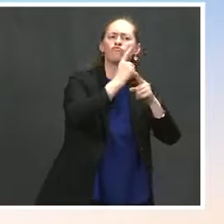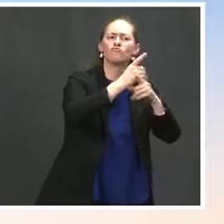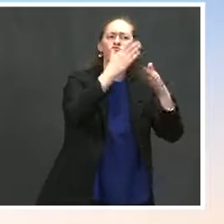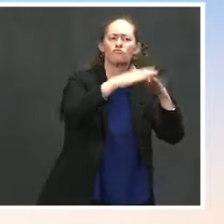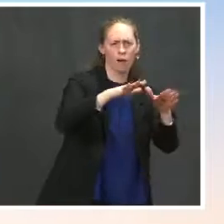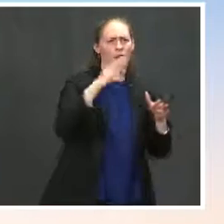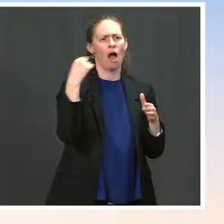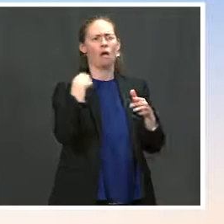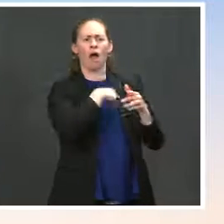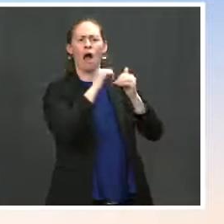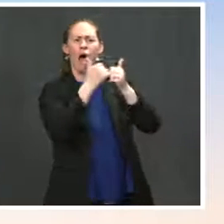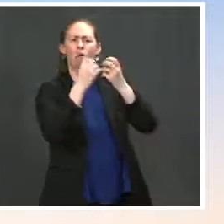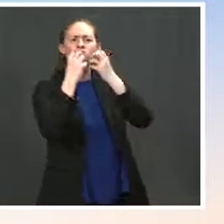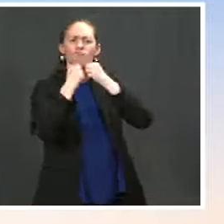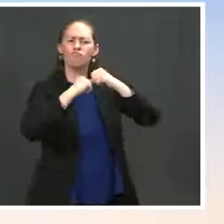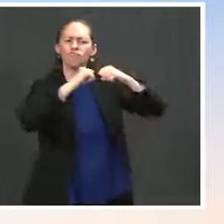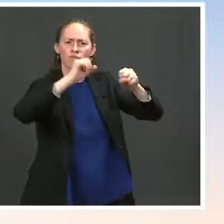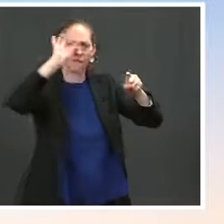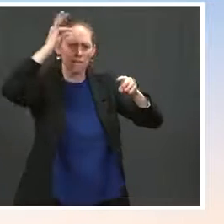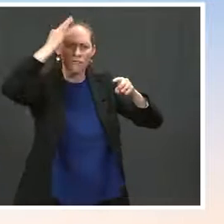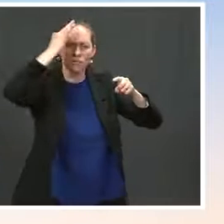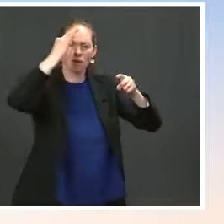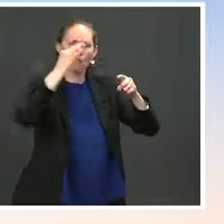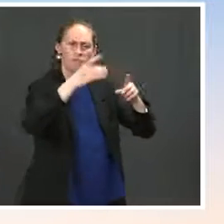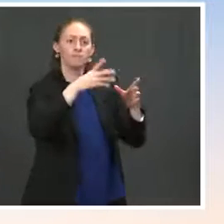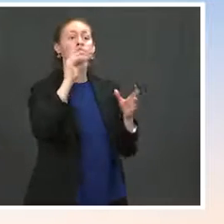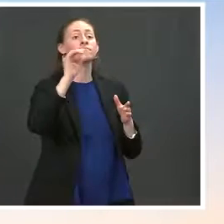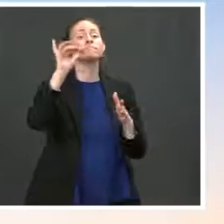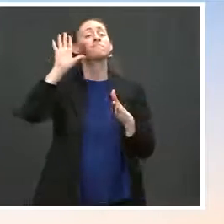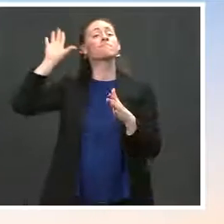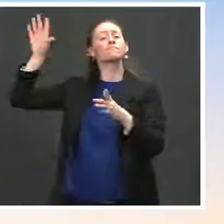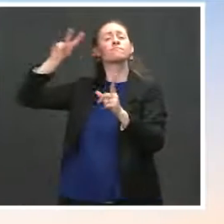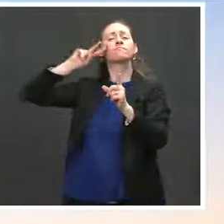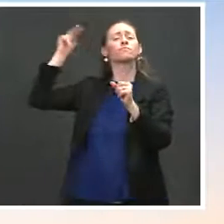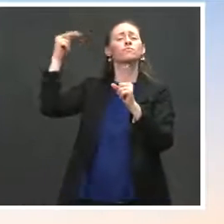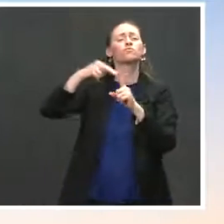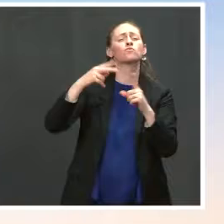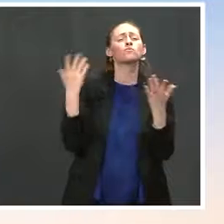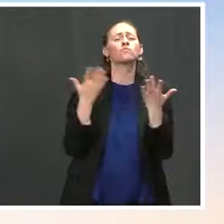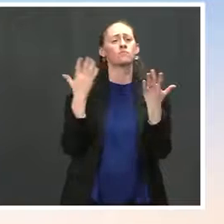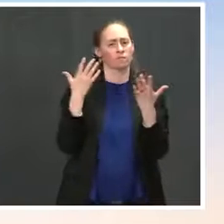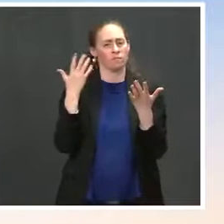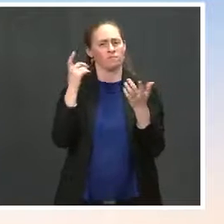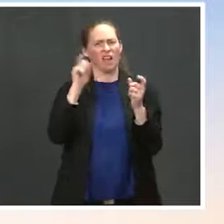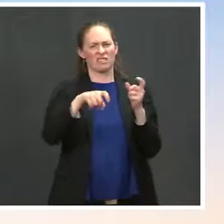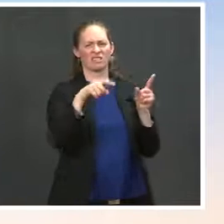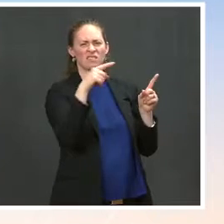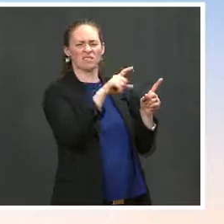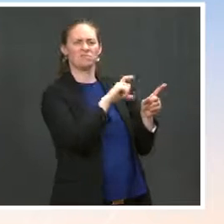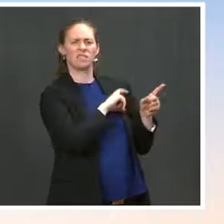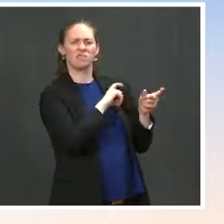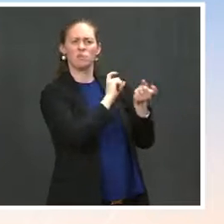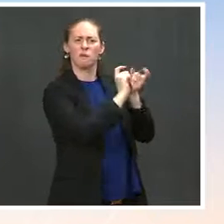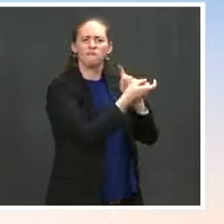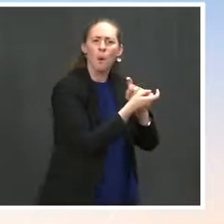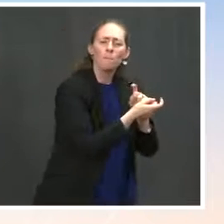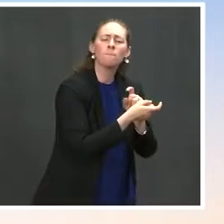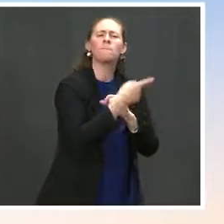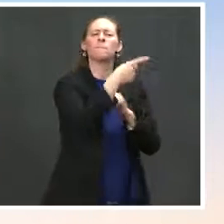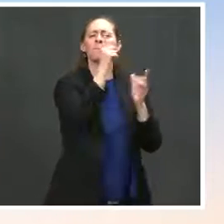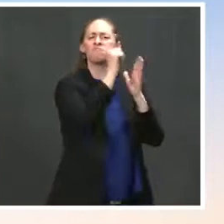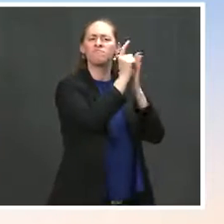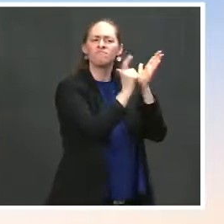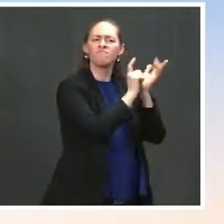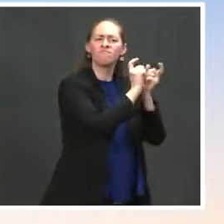government. I also expect on his mind are issues like police reform, health and his commitment to expanding access to